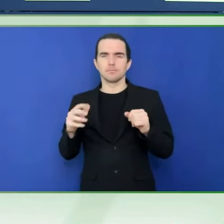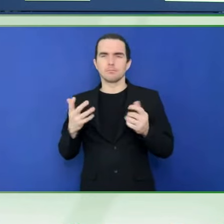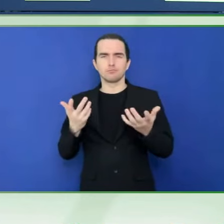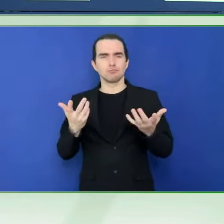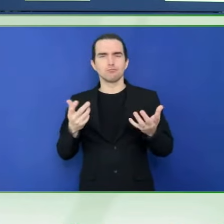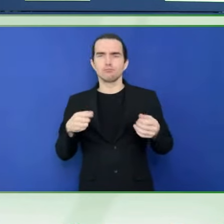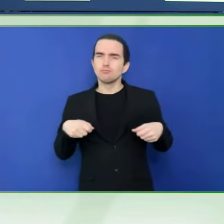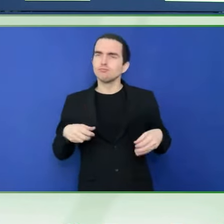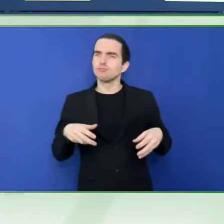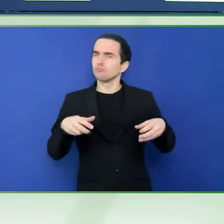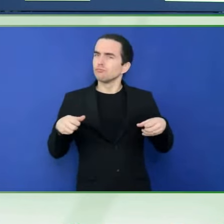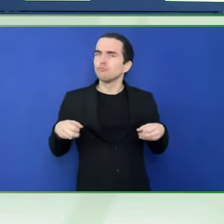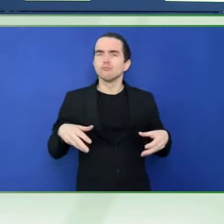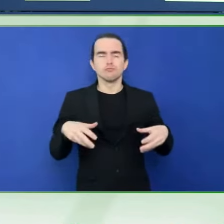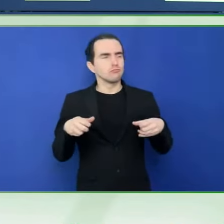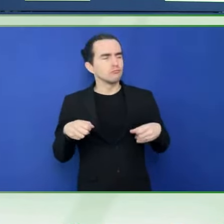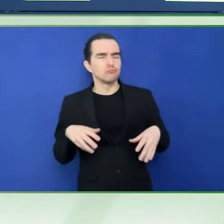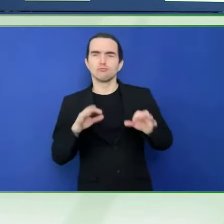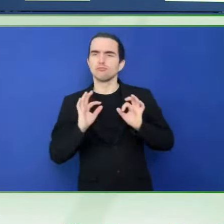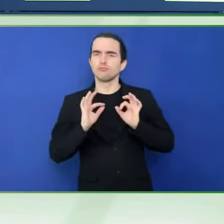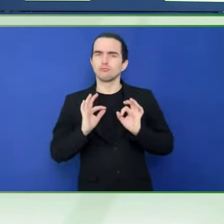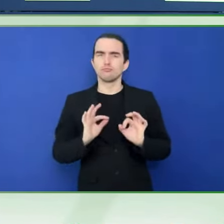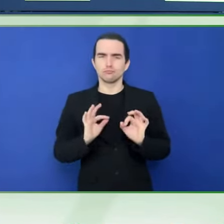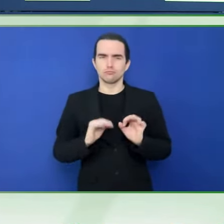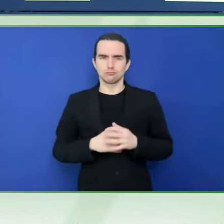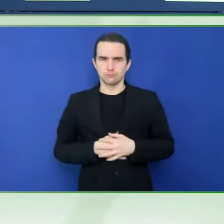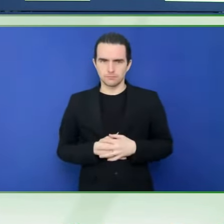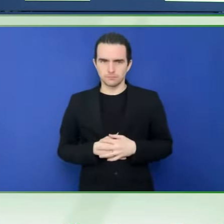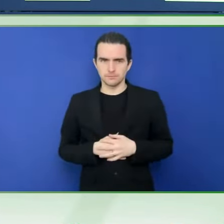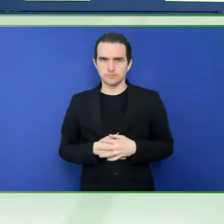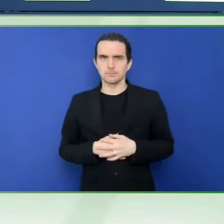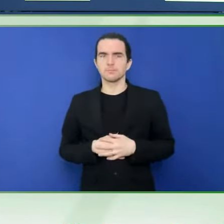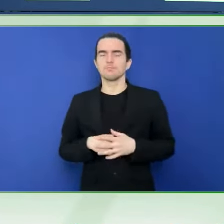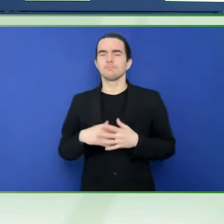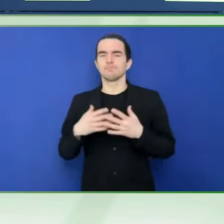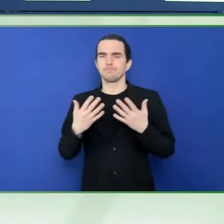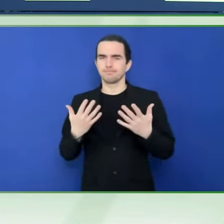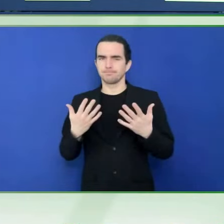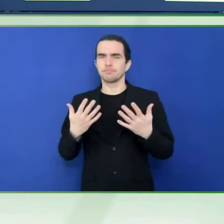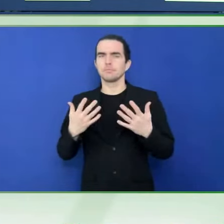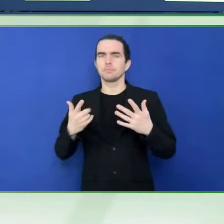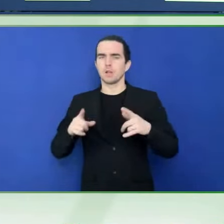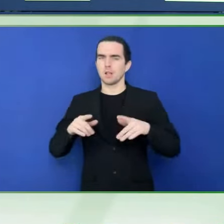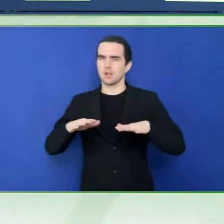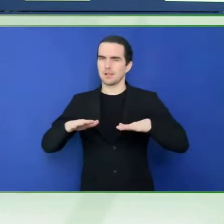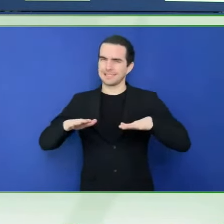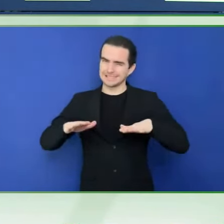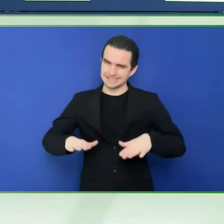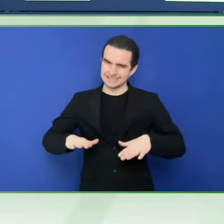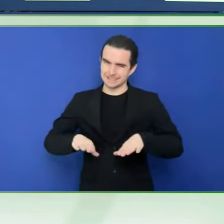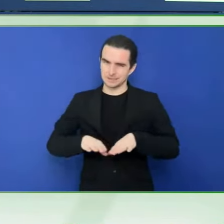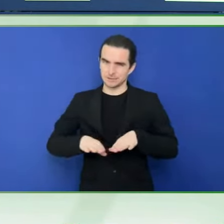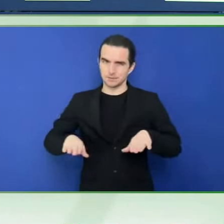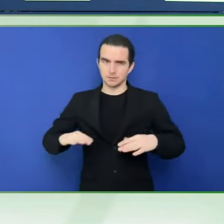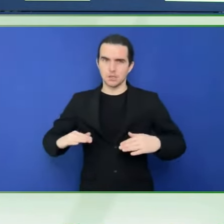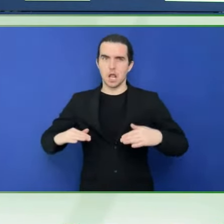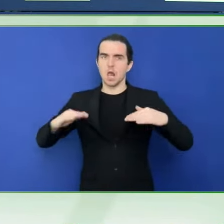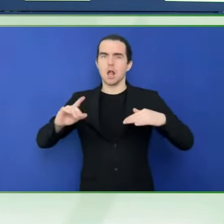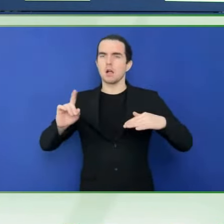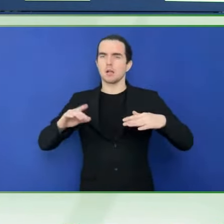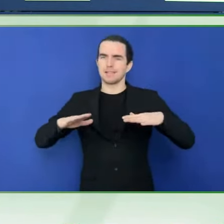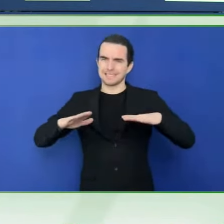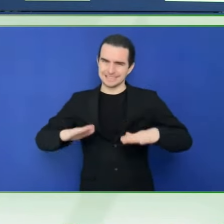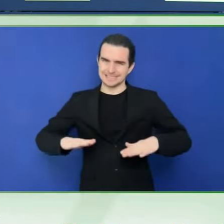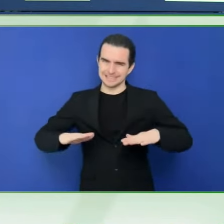ramp. And this brings the problem to using this ramp, because there have